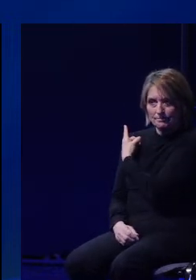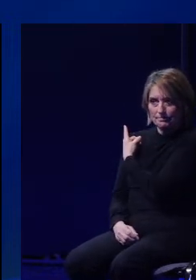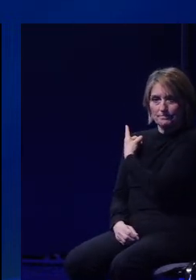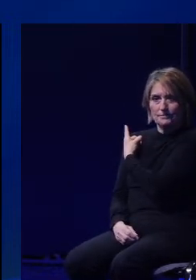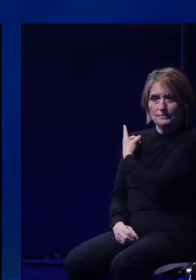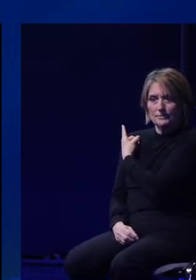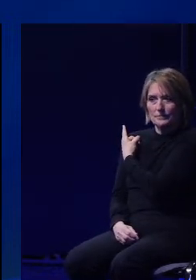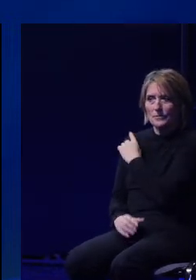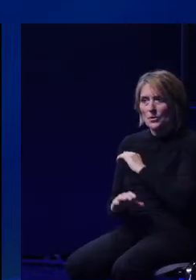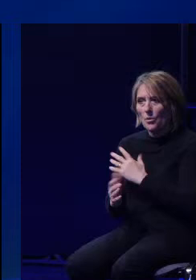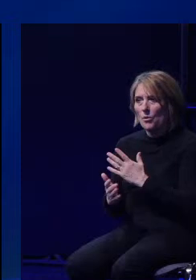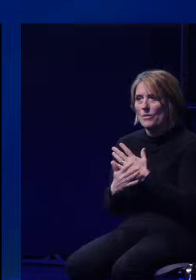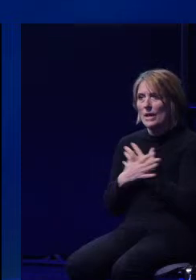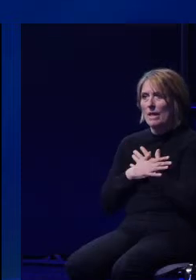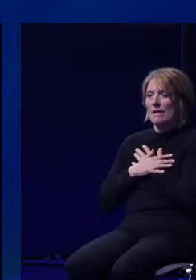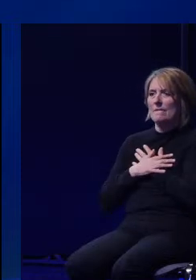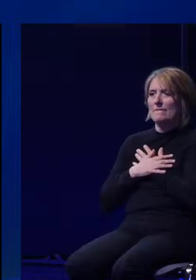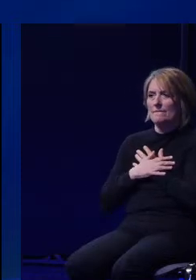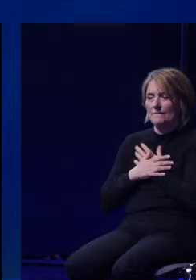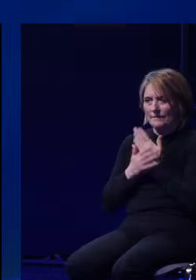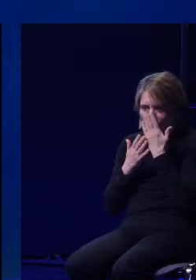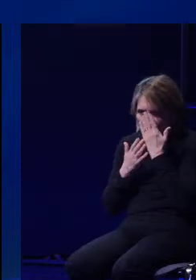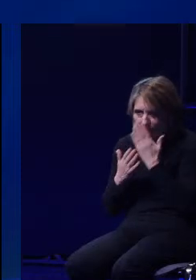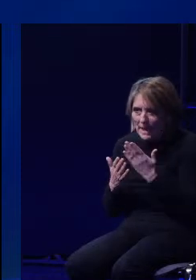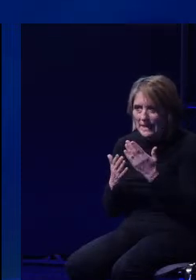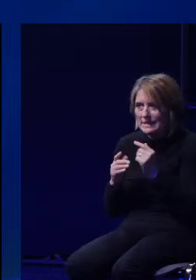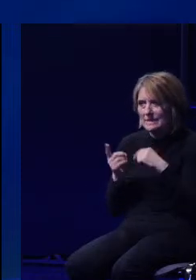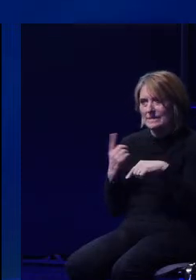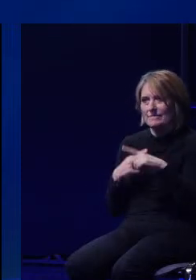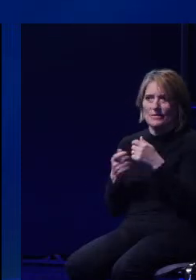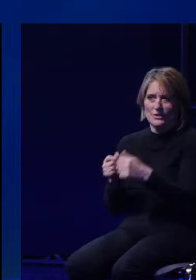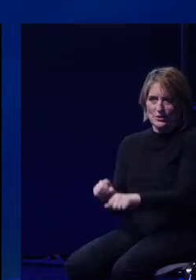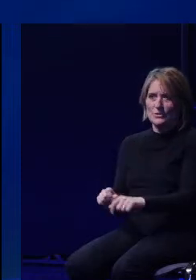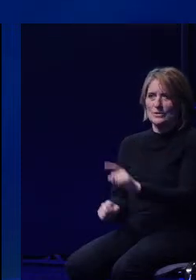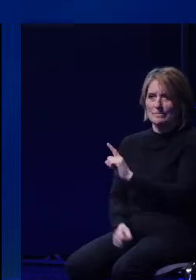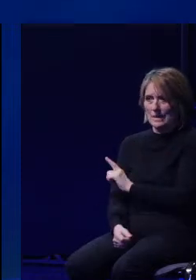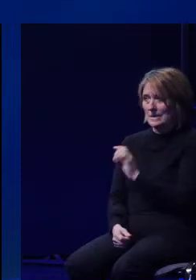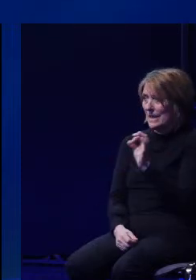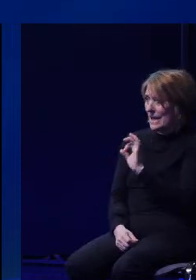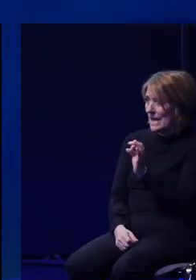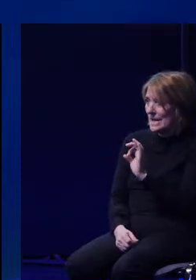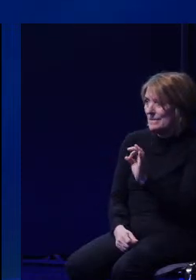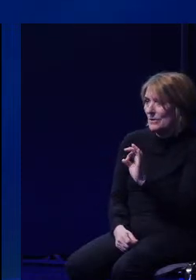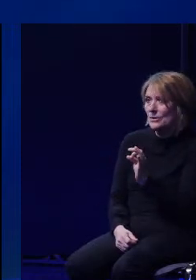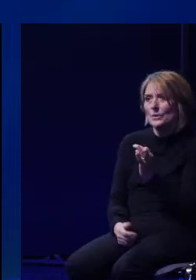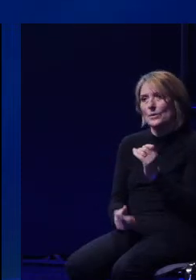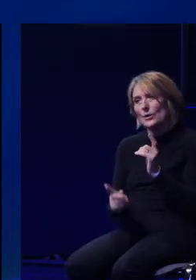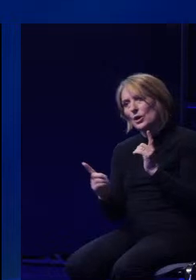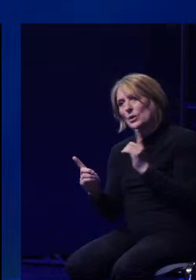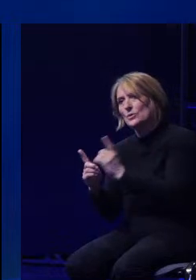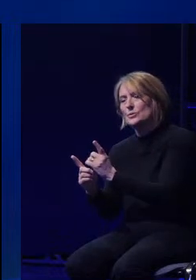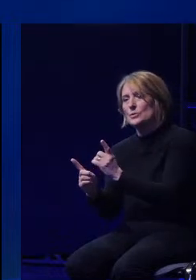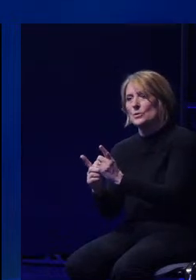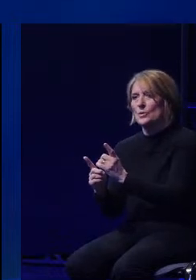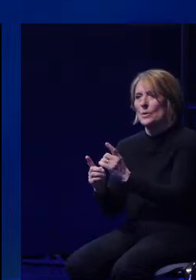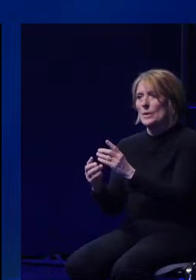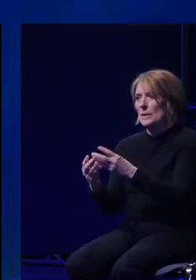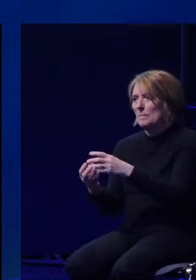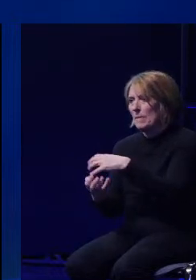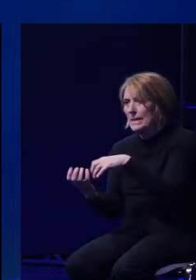love and respect that I have for these solutions, but the reality is that anyone who approaches Blender and Unreal Engine with